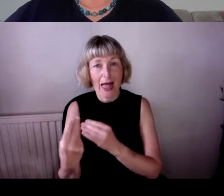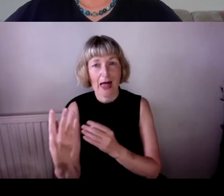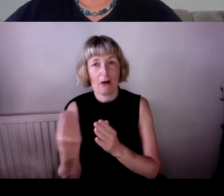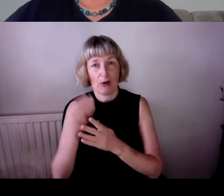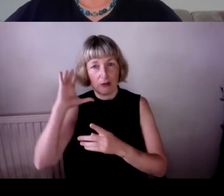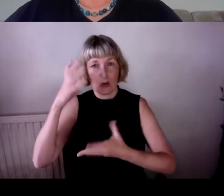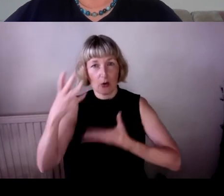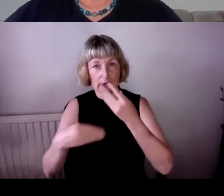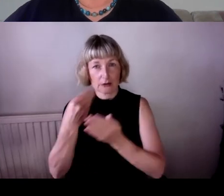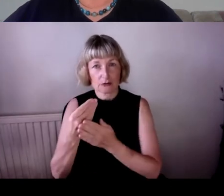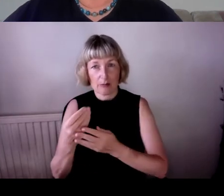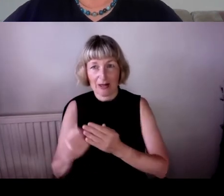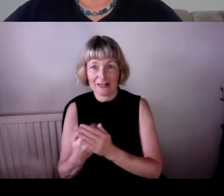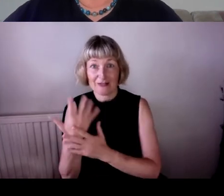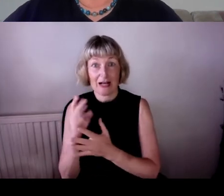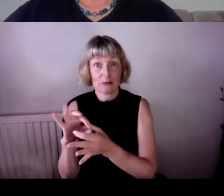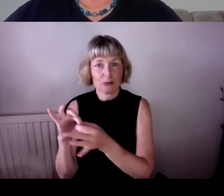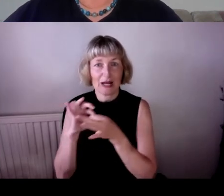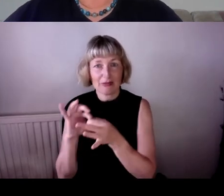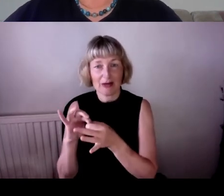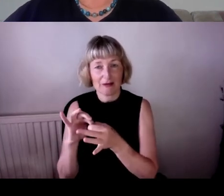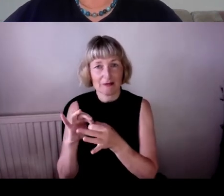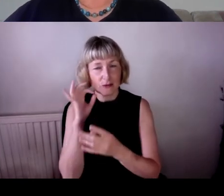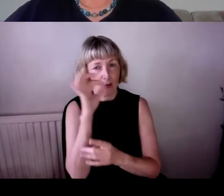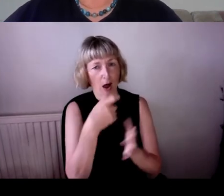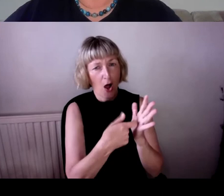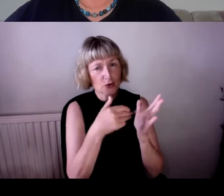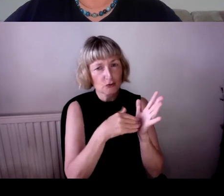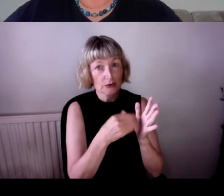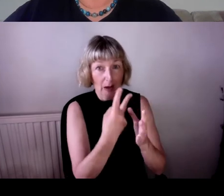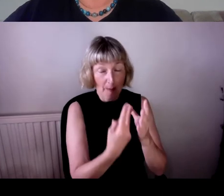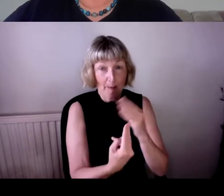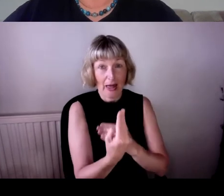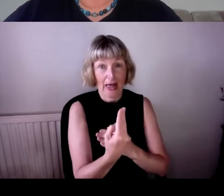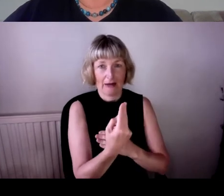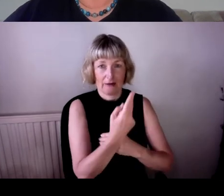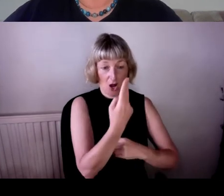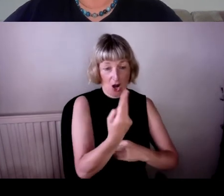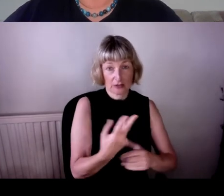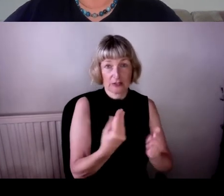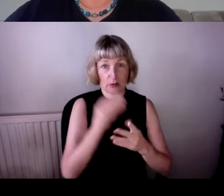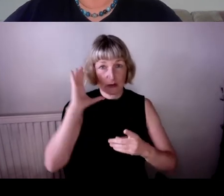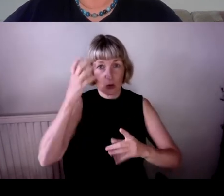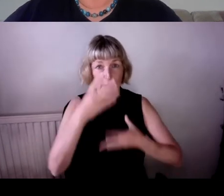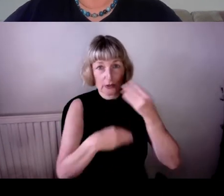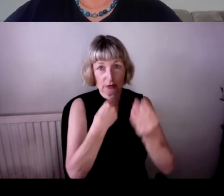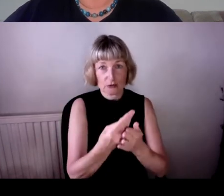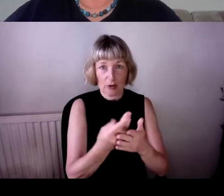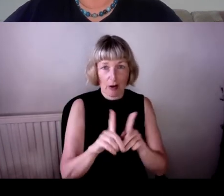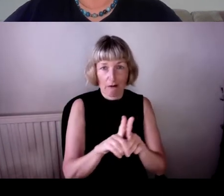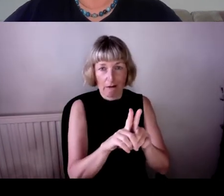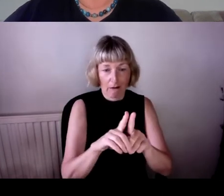artistically. And then question for Roz, would such pairs of artists and audio describers be working well over time in terms